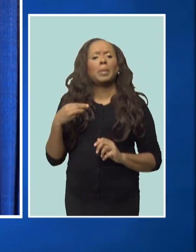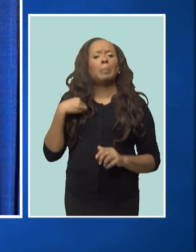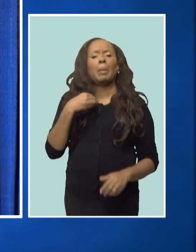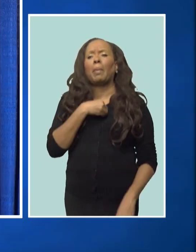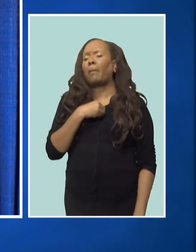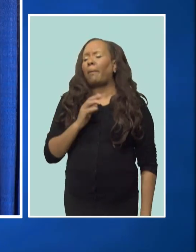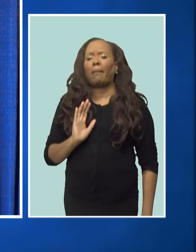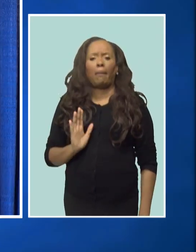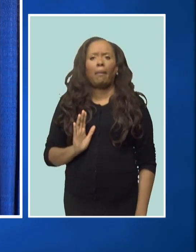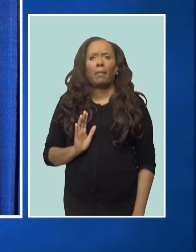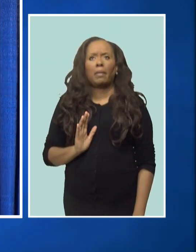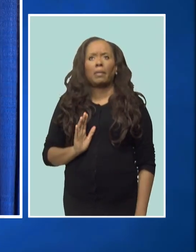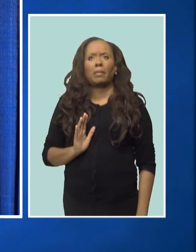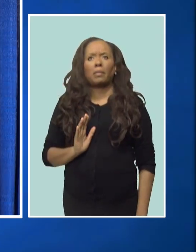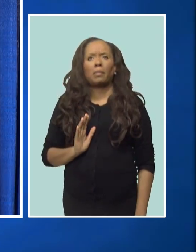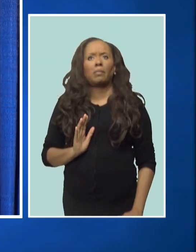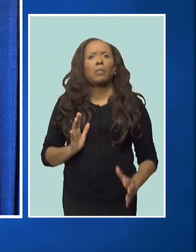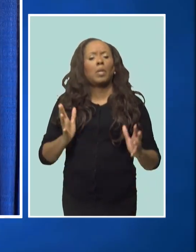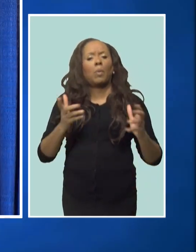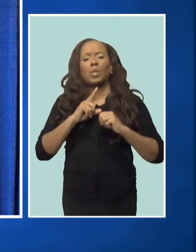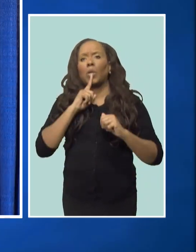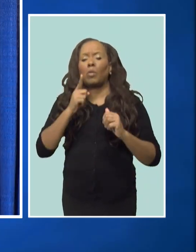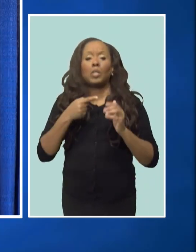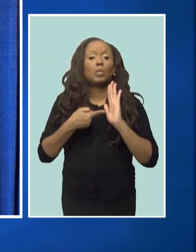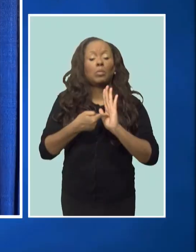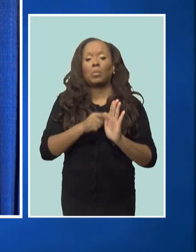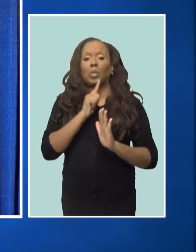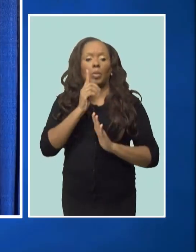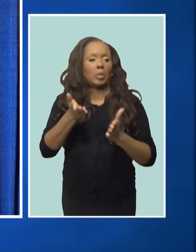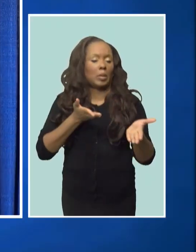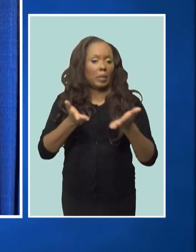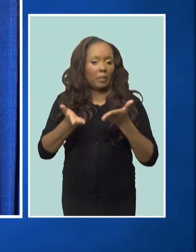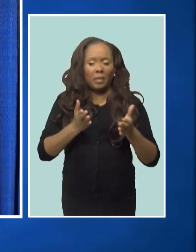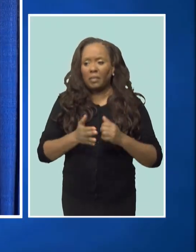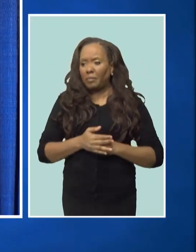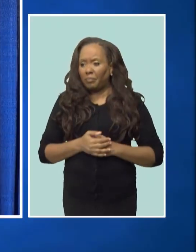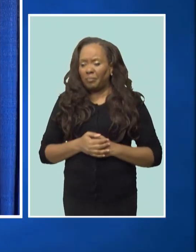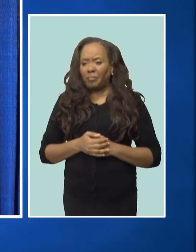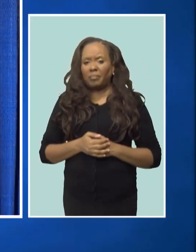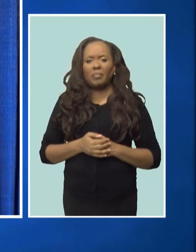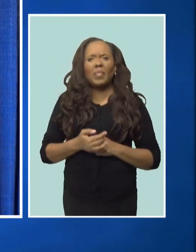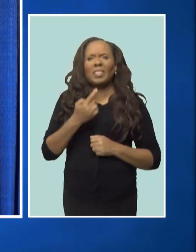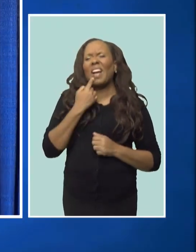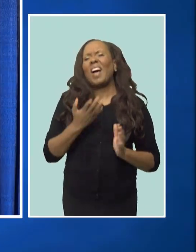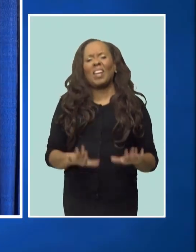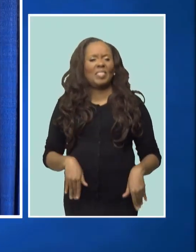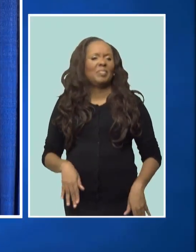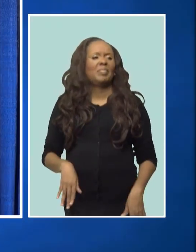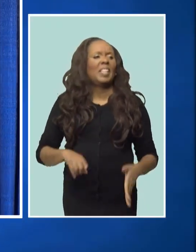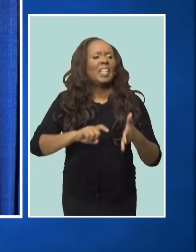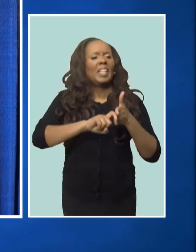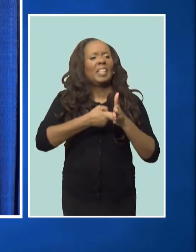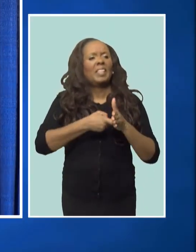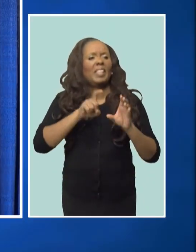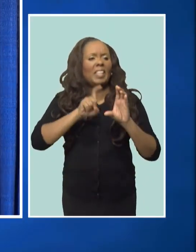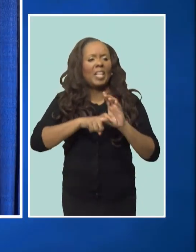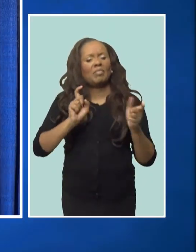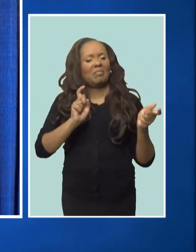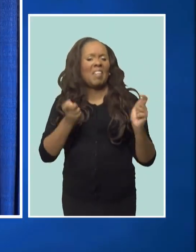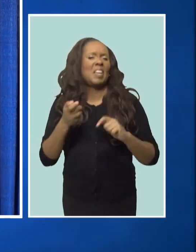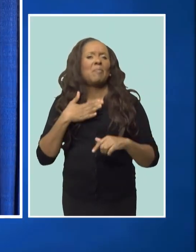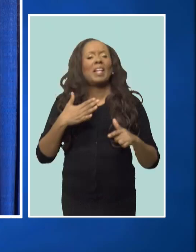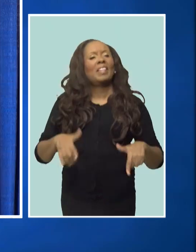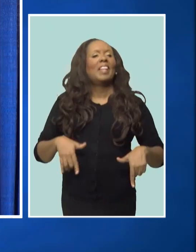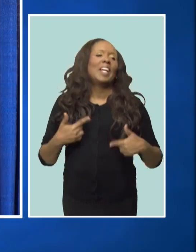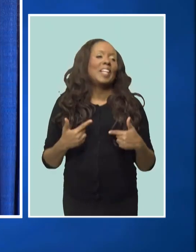movement. That is the future of service. Do not just say that the Key Club saved or changed your life. Be